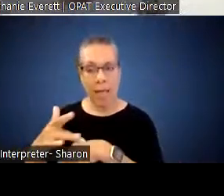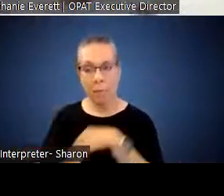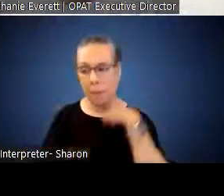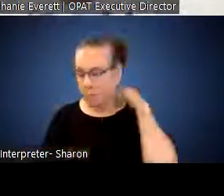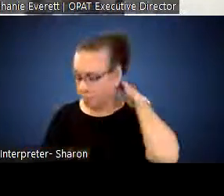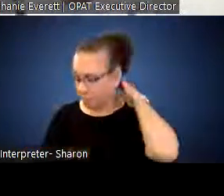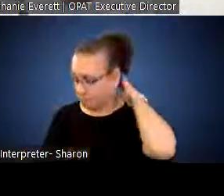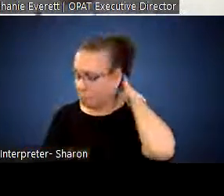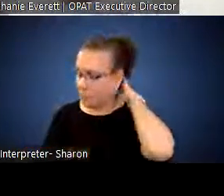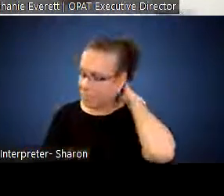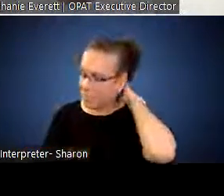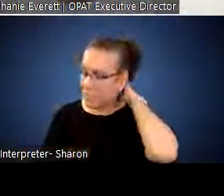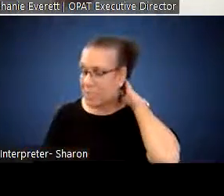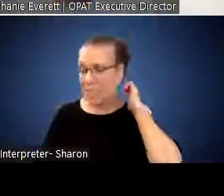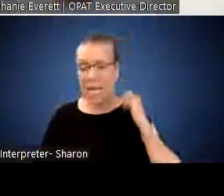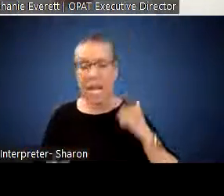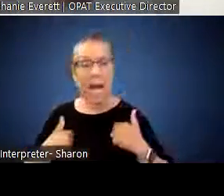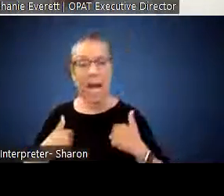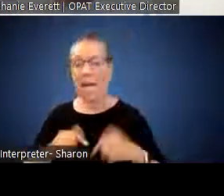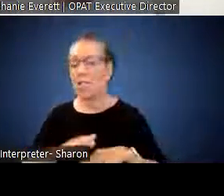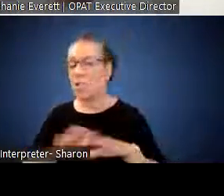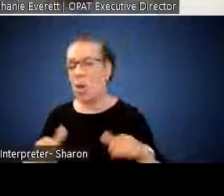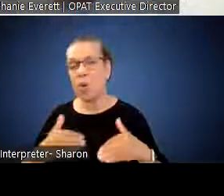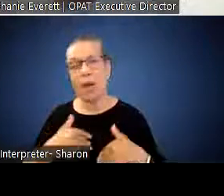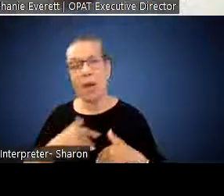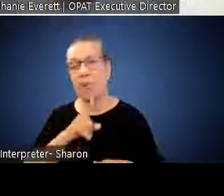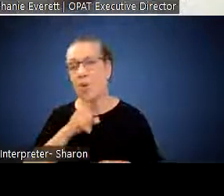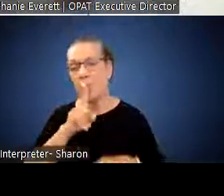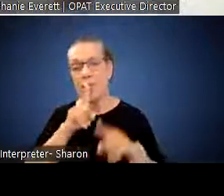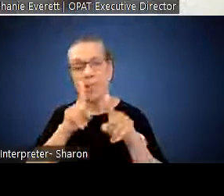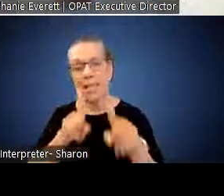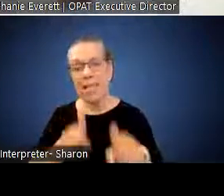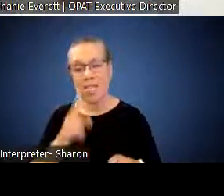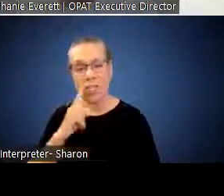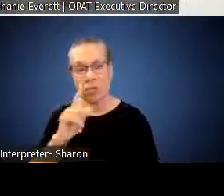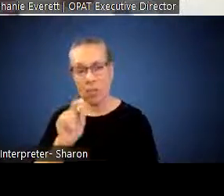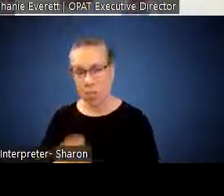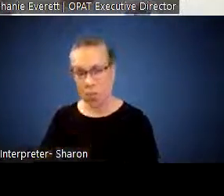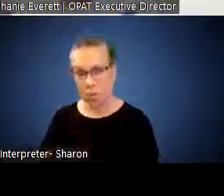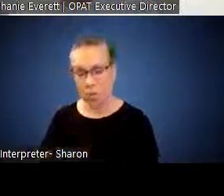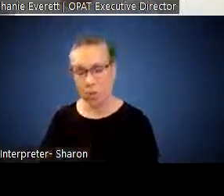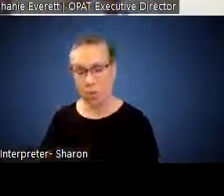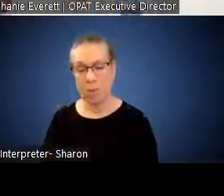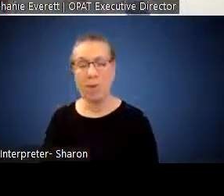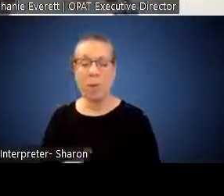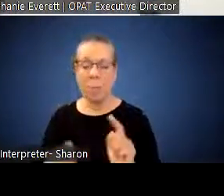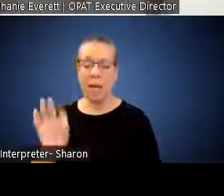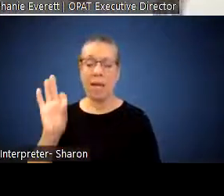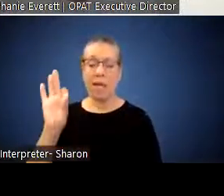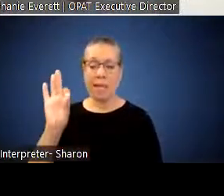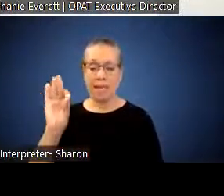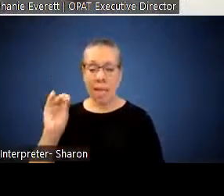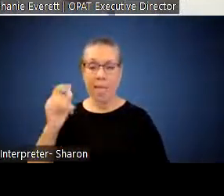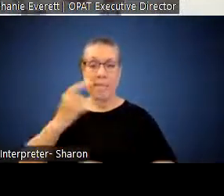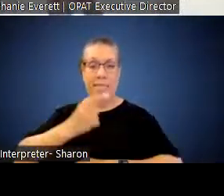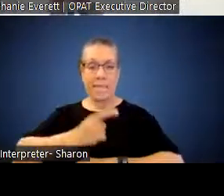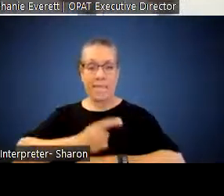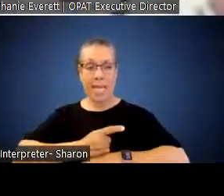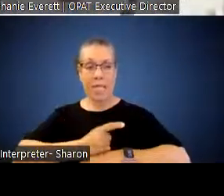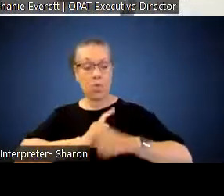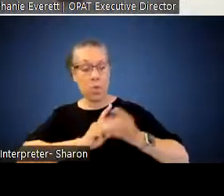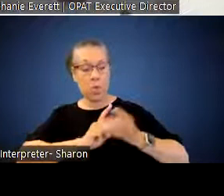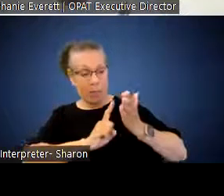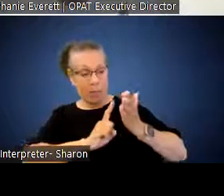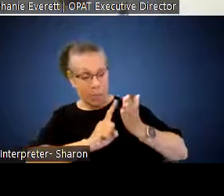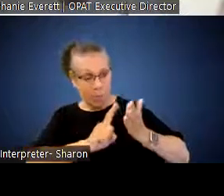figure all of that out. I don't have a real answer for you at this time, but I do think that 90 days just for the investigative piece, if we got